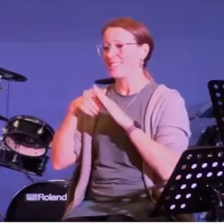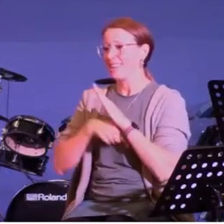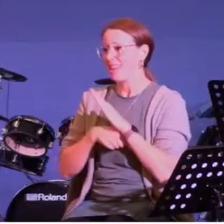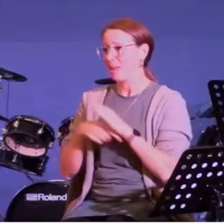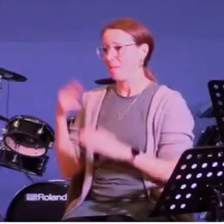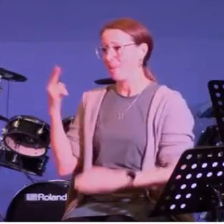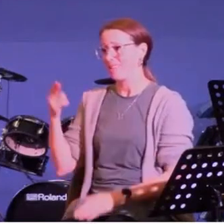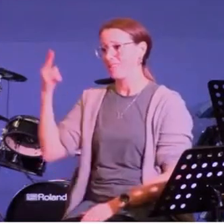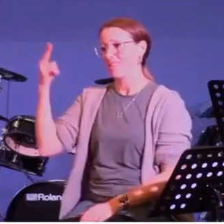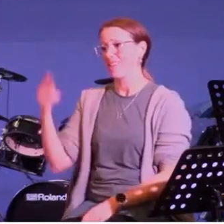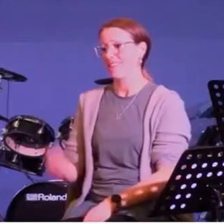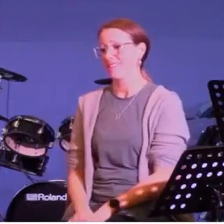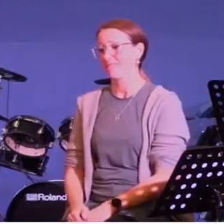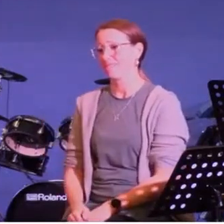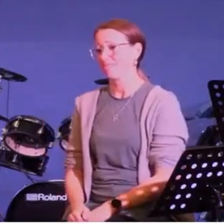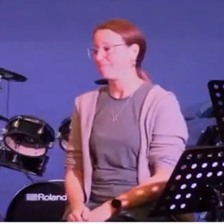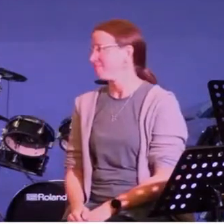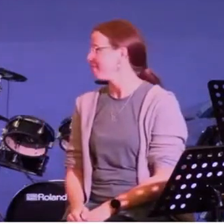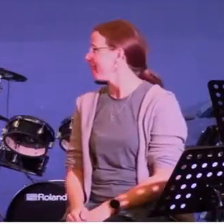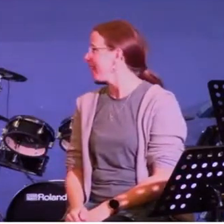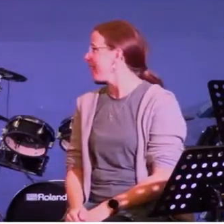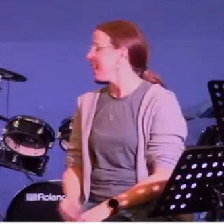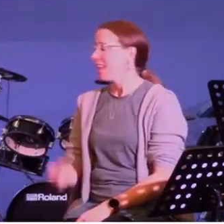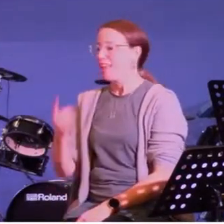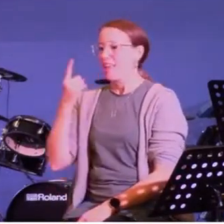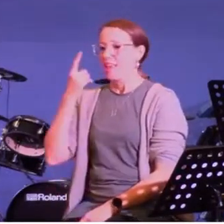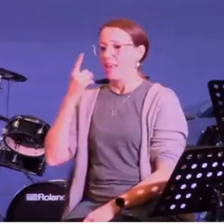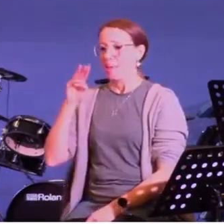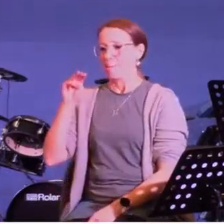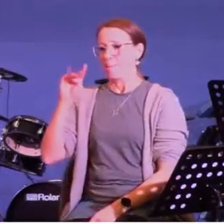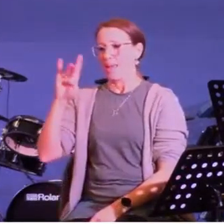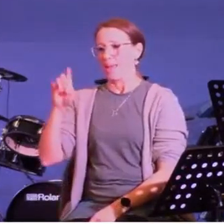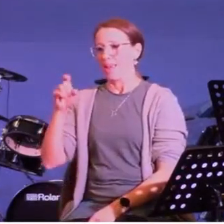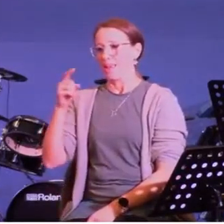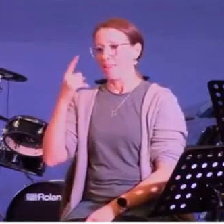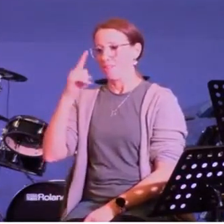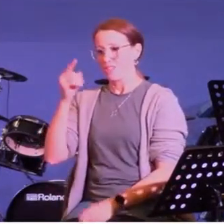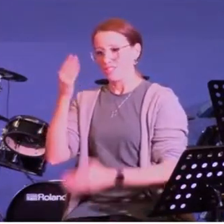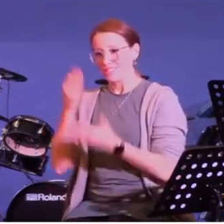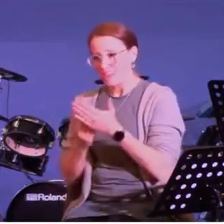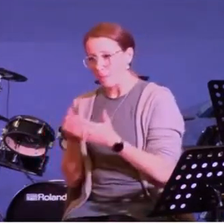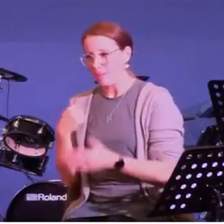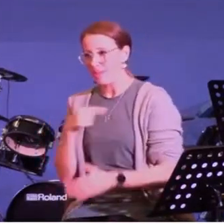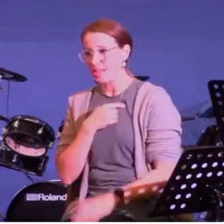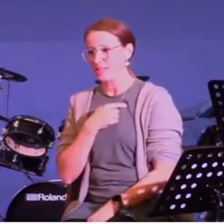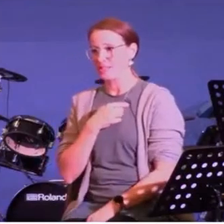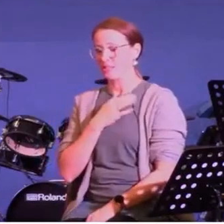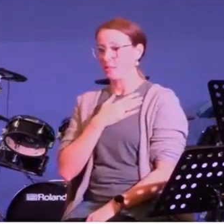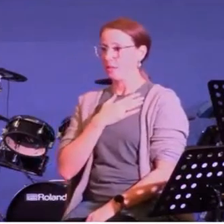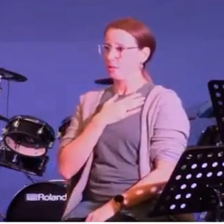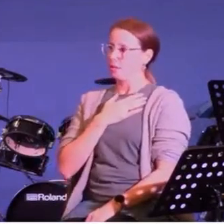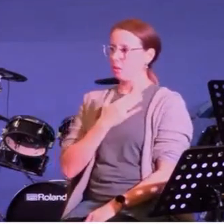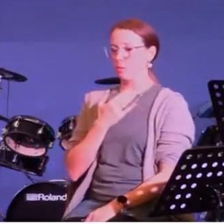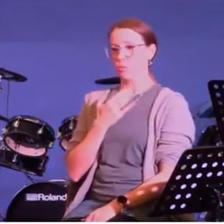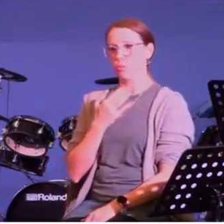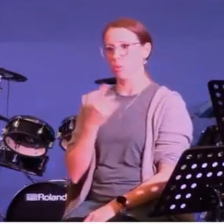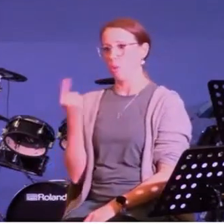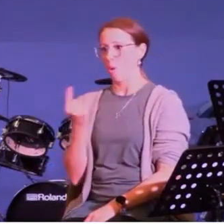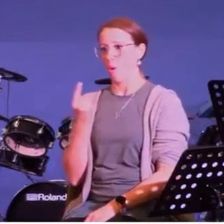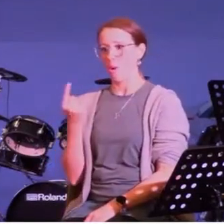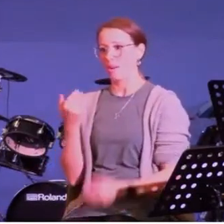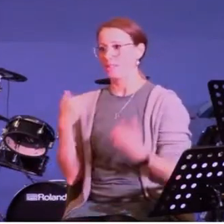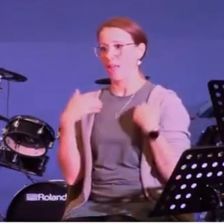all this right now. So for some of us, it's some news, right? Like, oh. We're just kind of used to having Andrew, and he's always